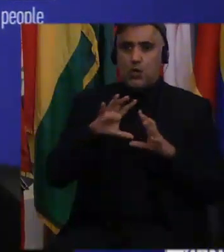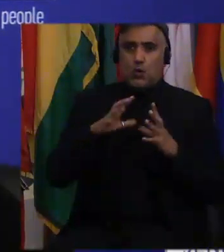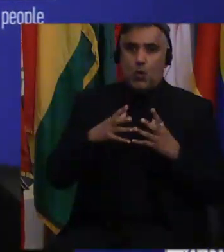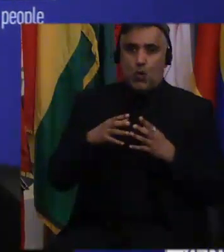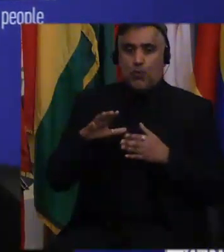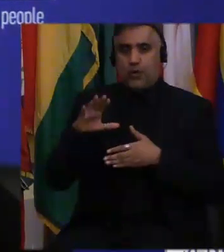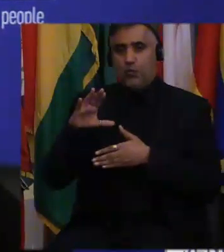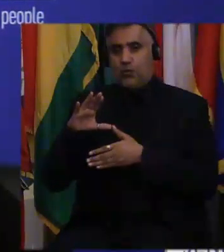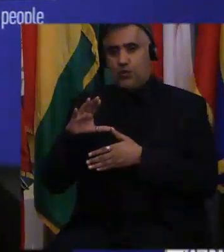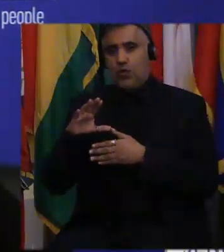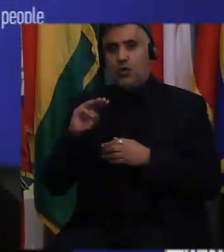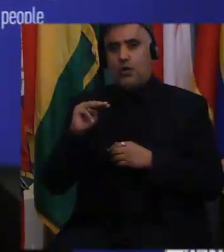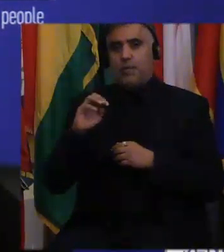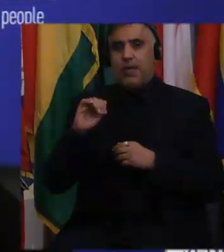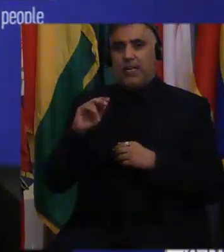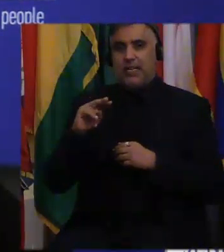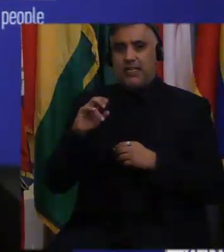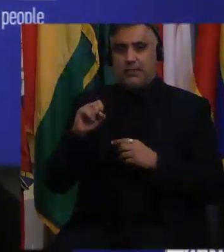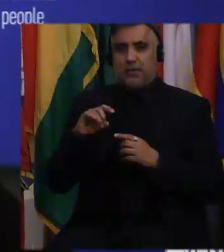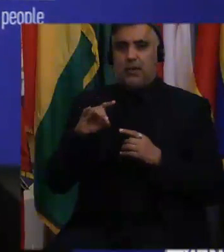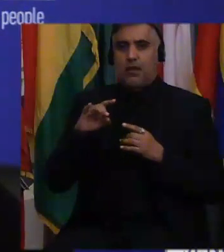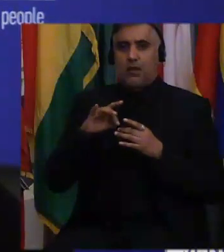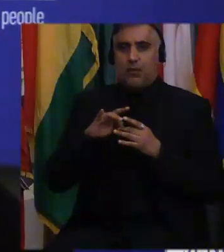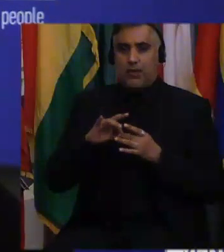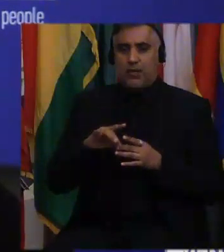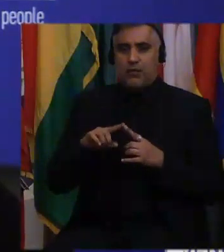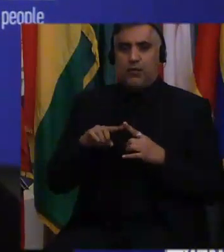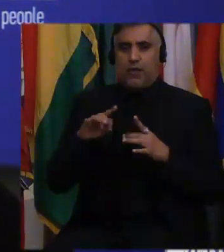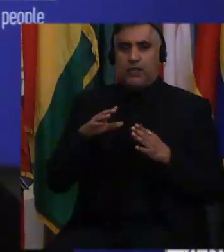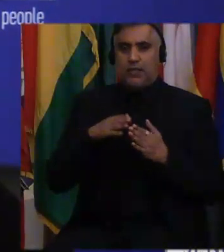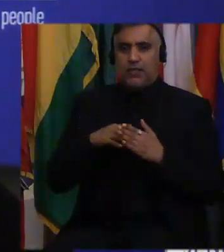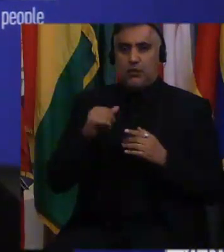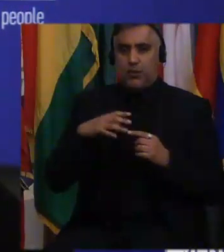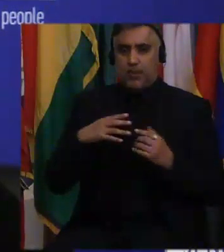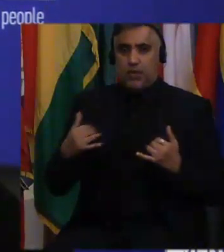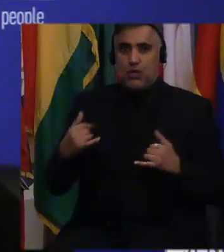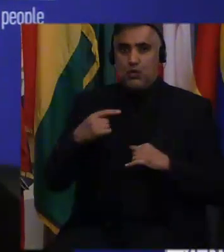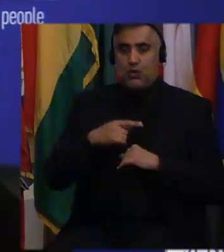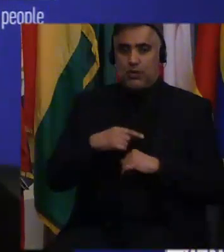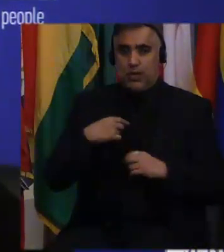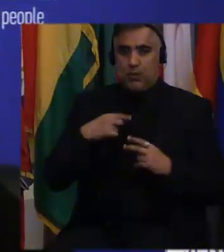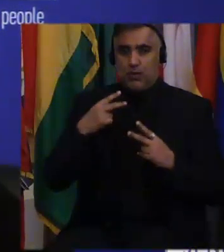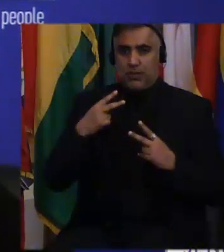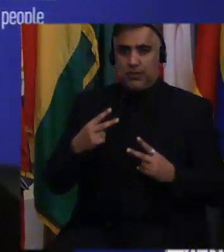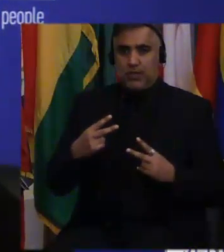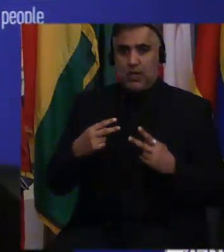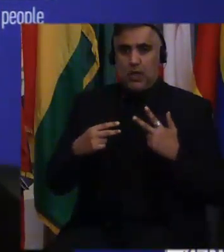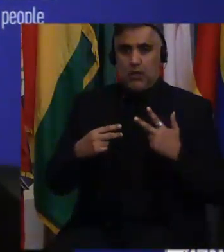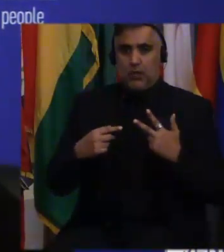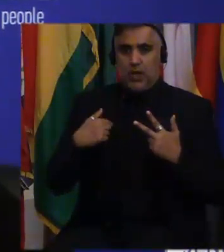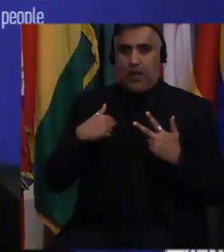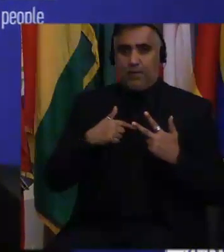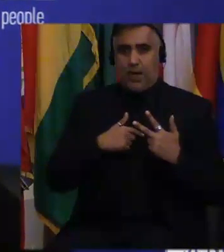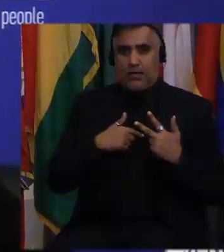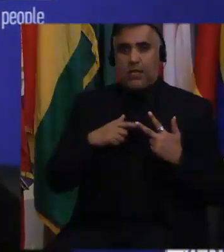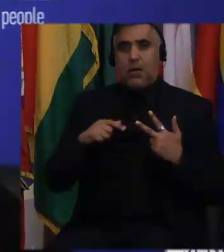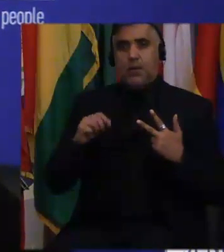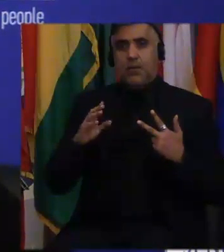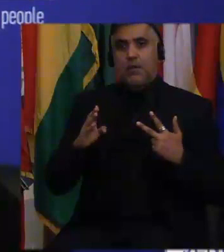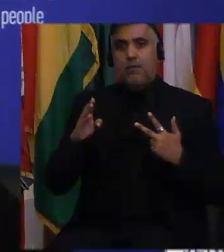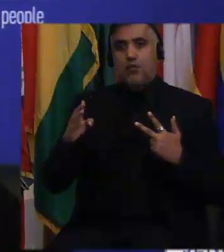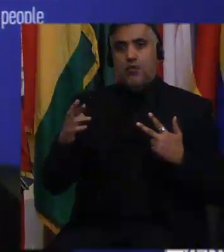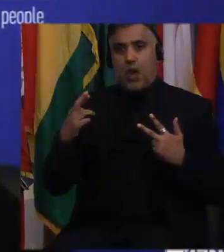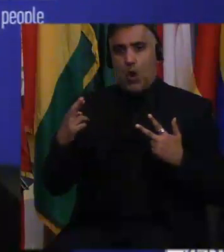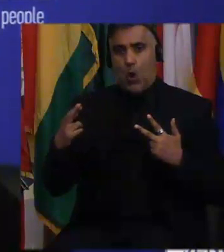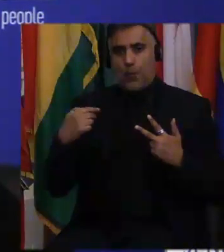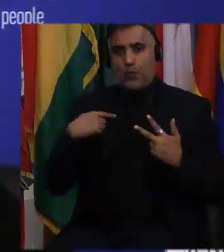and regional mechanisms that are dealing with violence against women. Today you are seeing only three of us, but in the future I